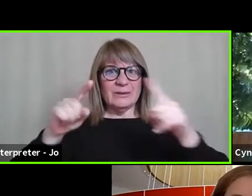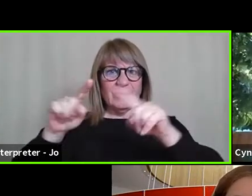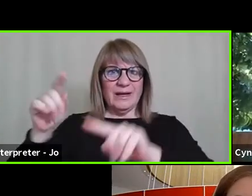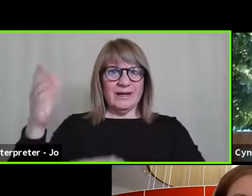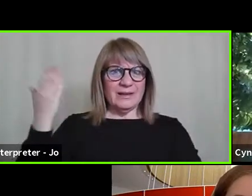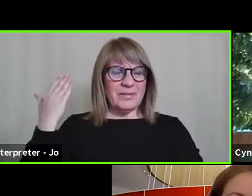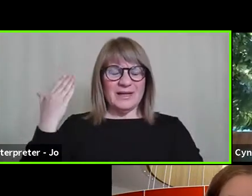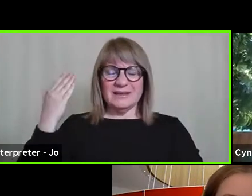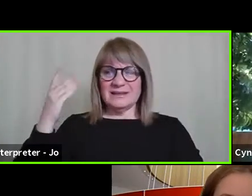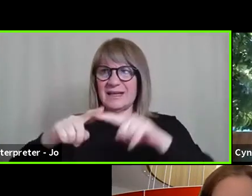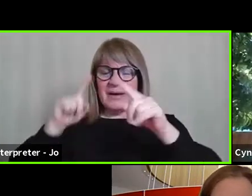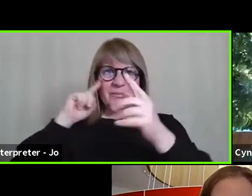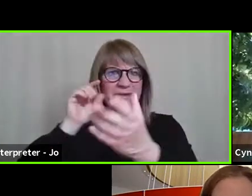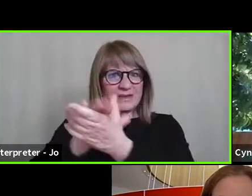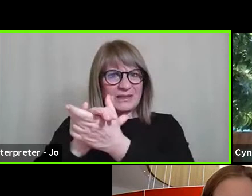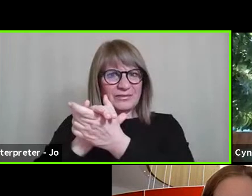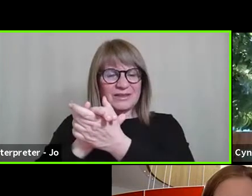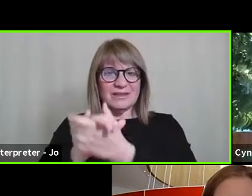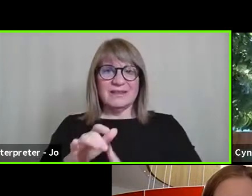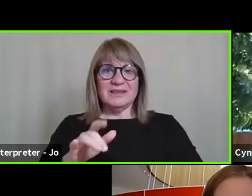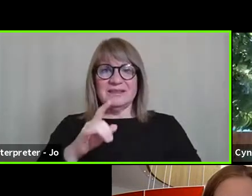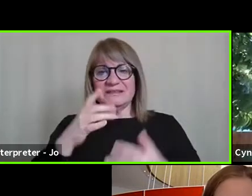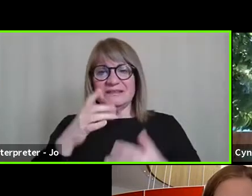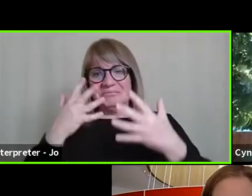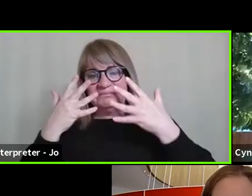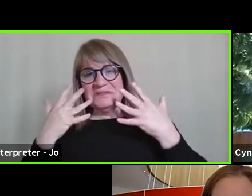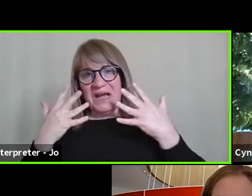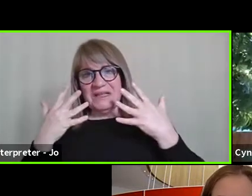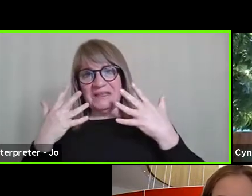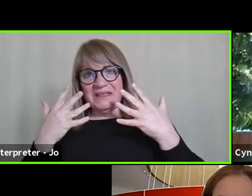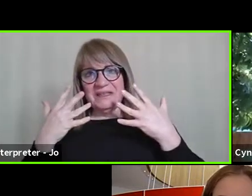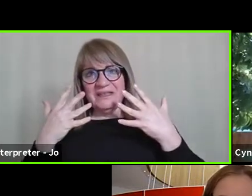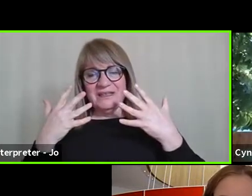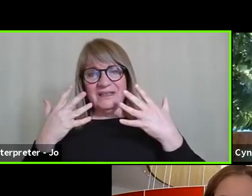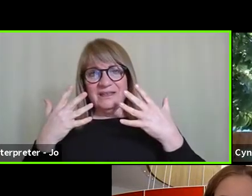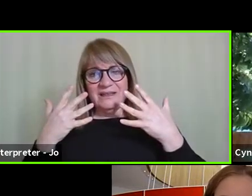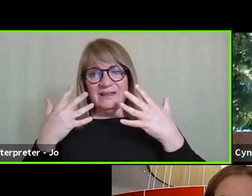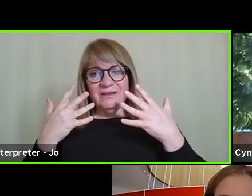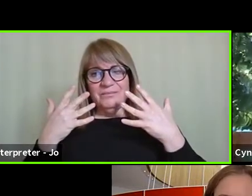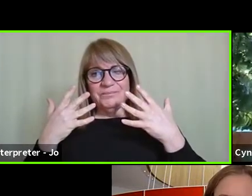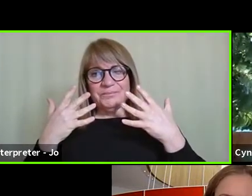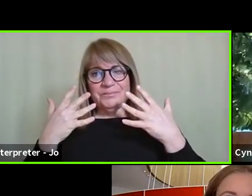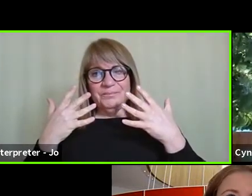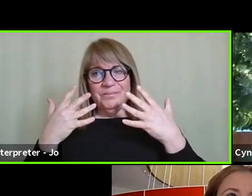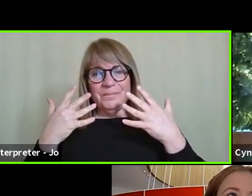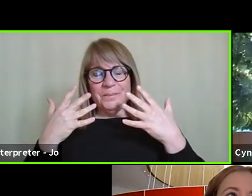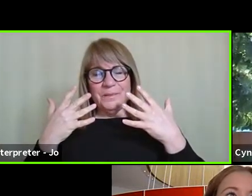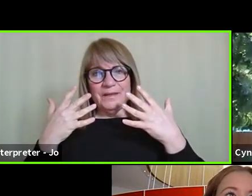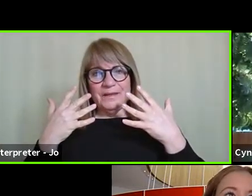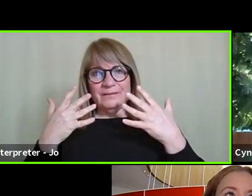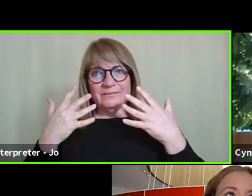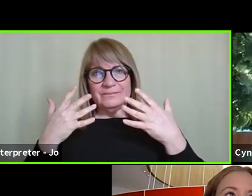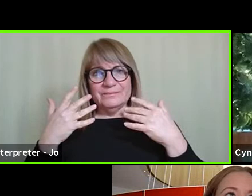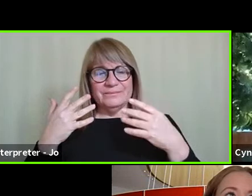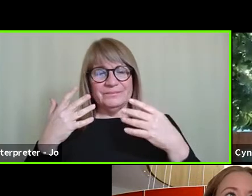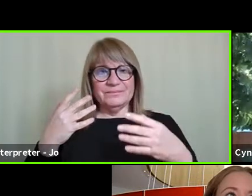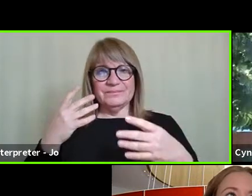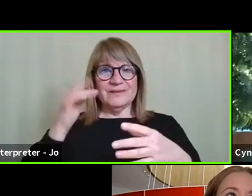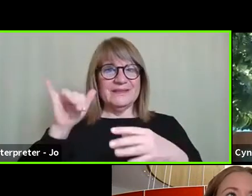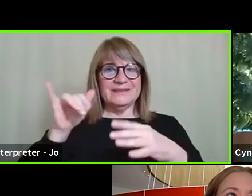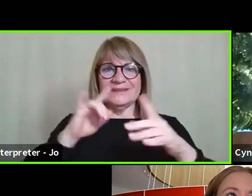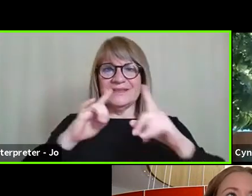this you know very sadly was very countered with conversations that you know for example clrj